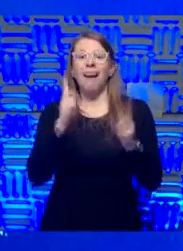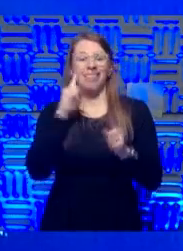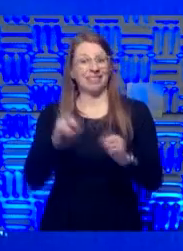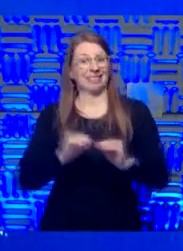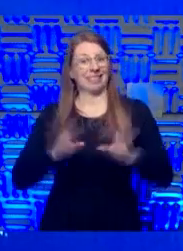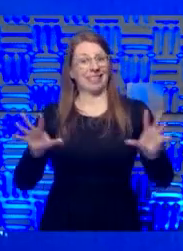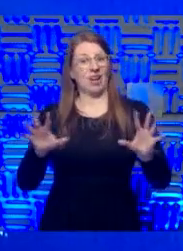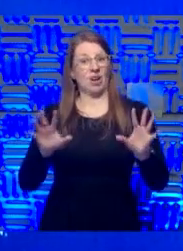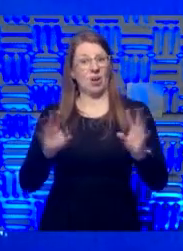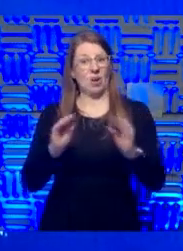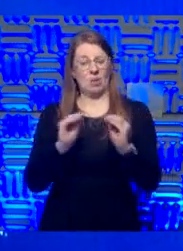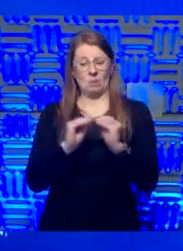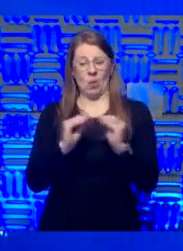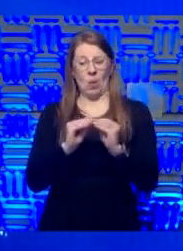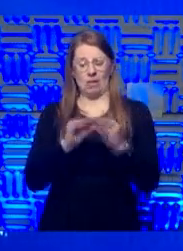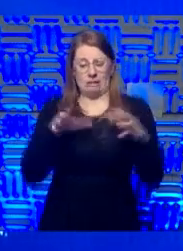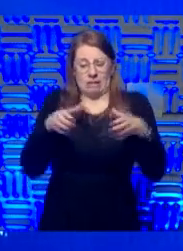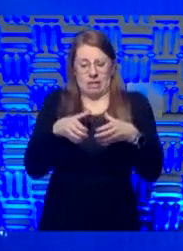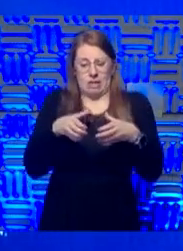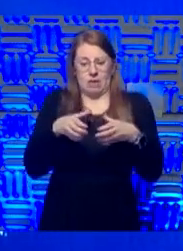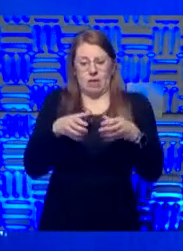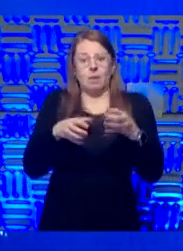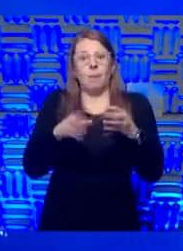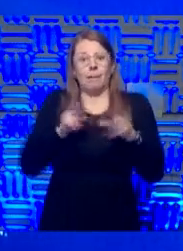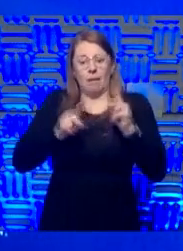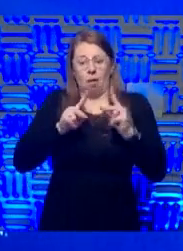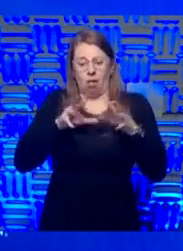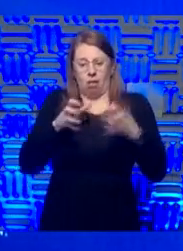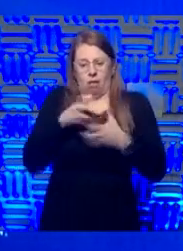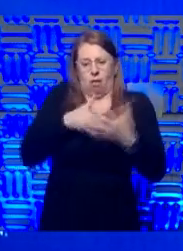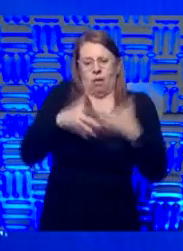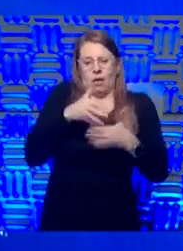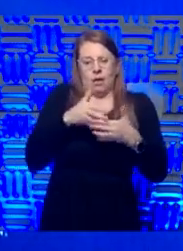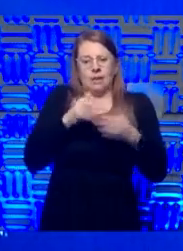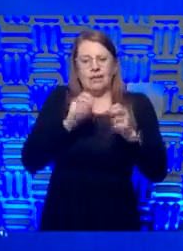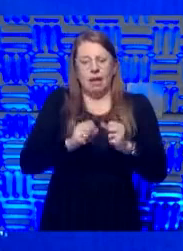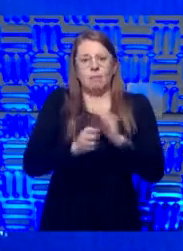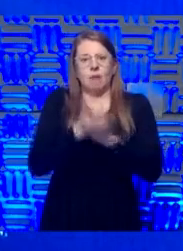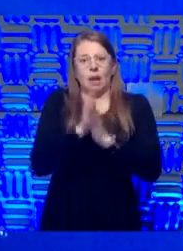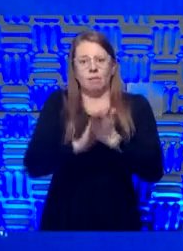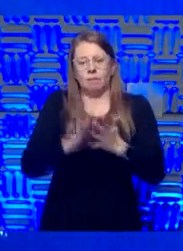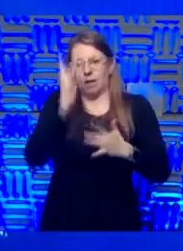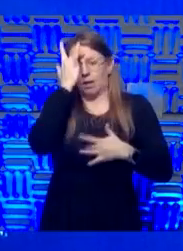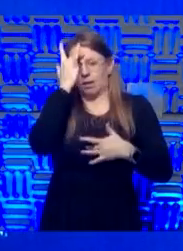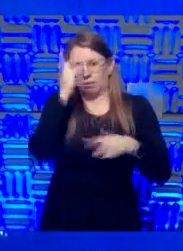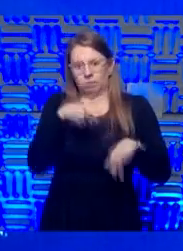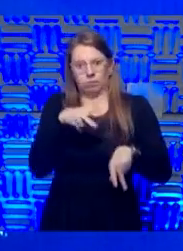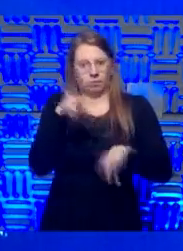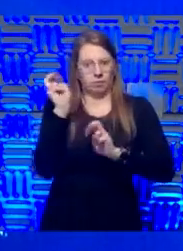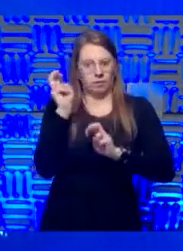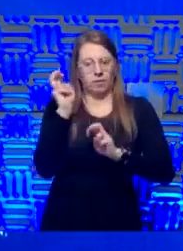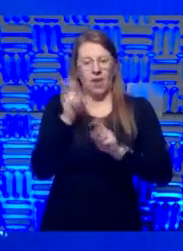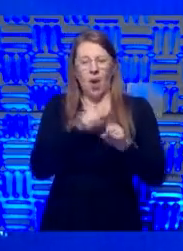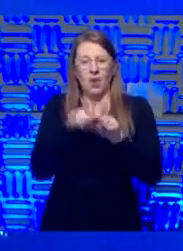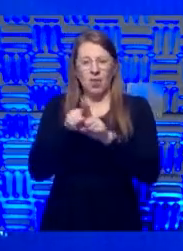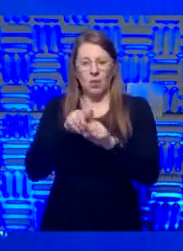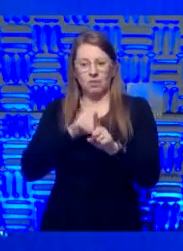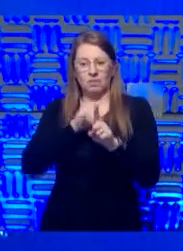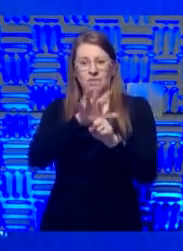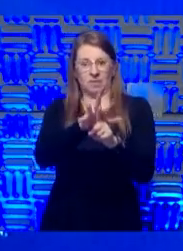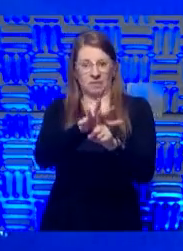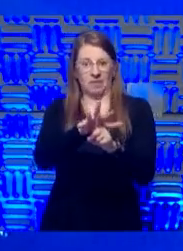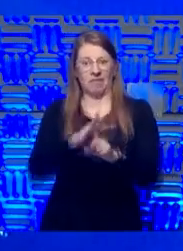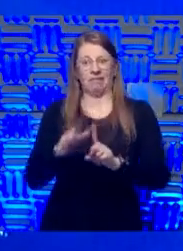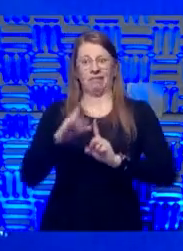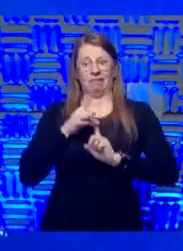more dense your exposure, the more likely you are to become more ill with it, and the more likely you are to transmit it. And so I